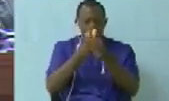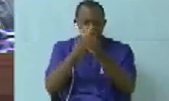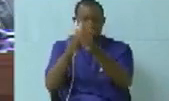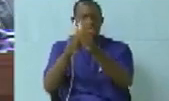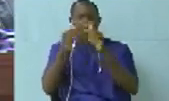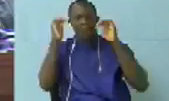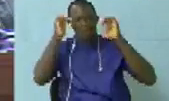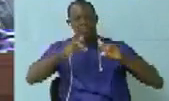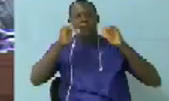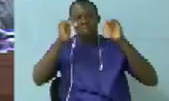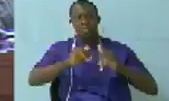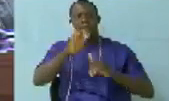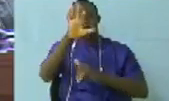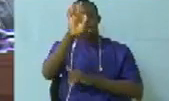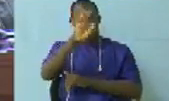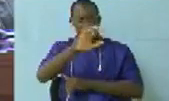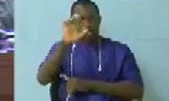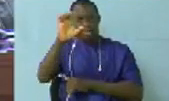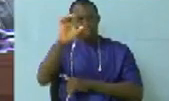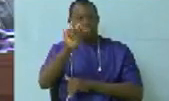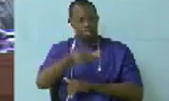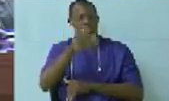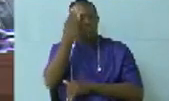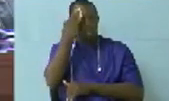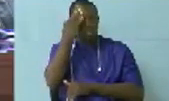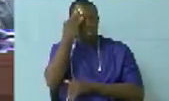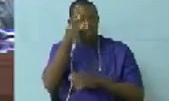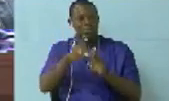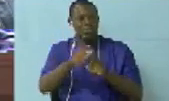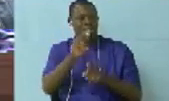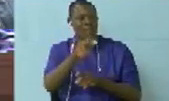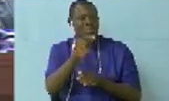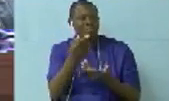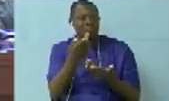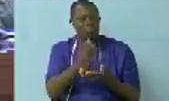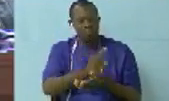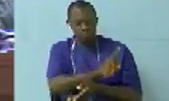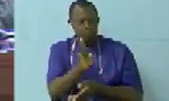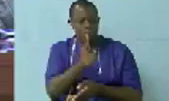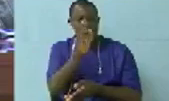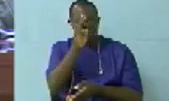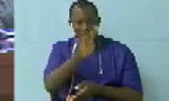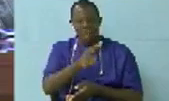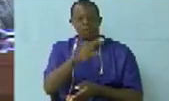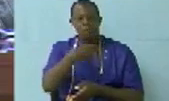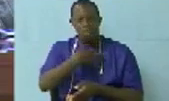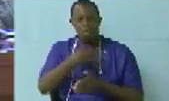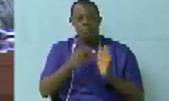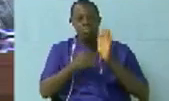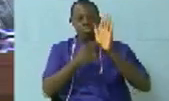you would have noticed that we were trying to show